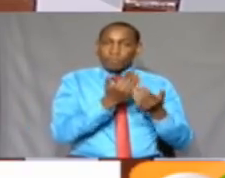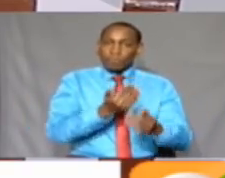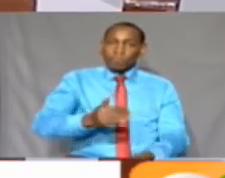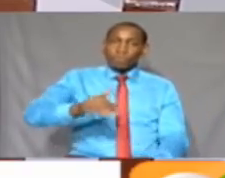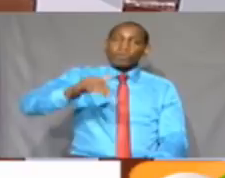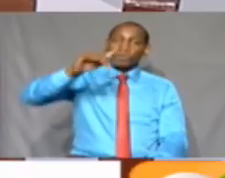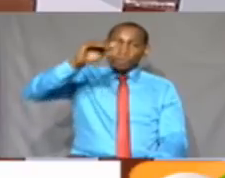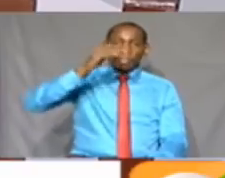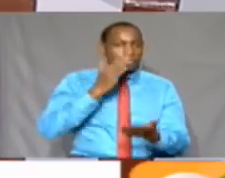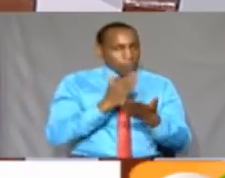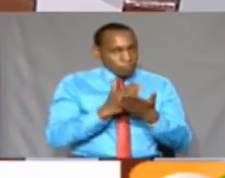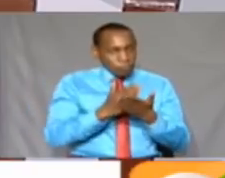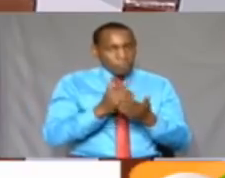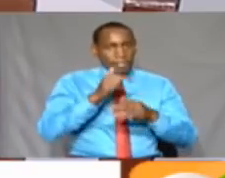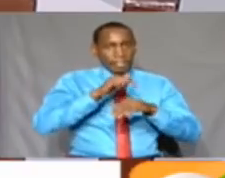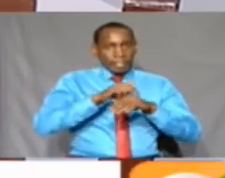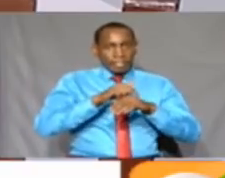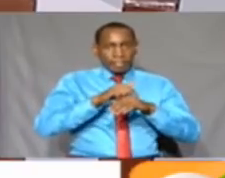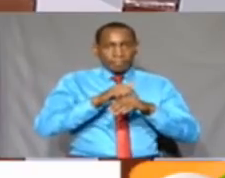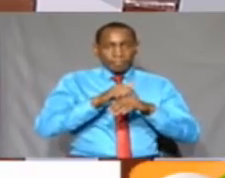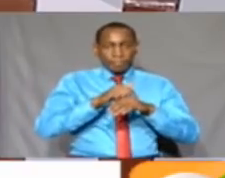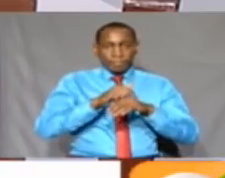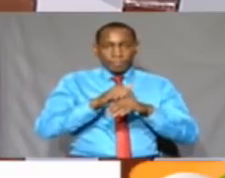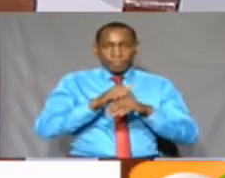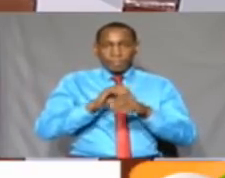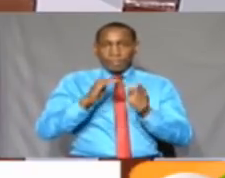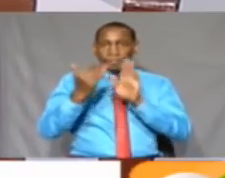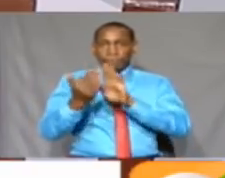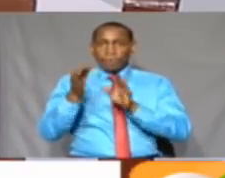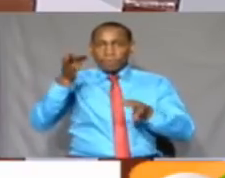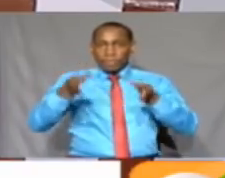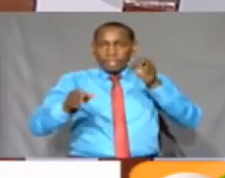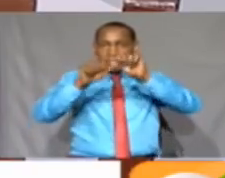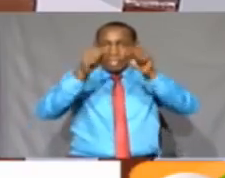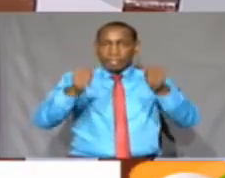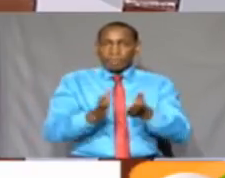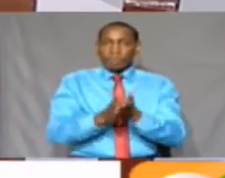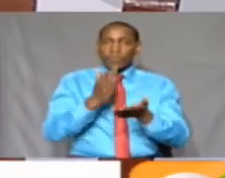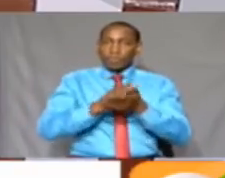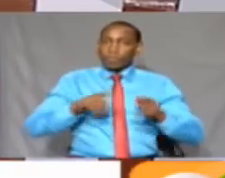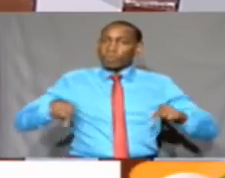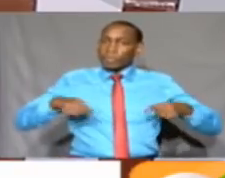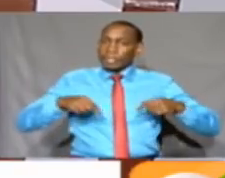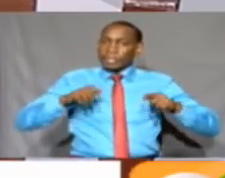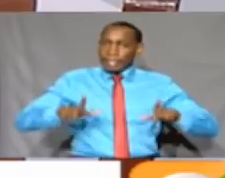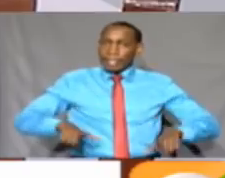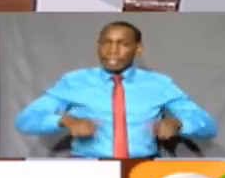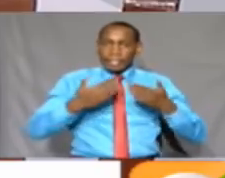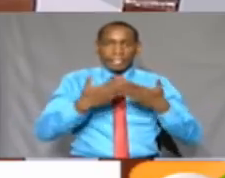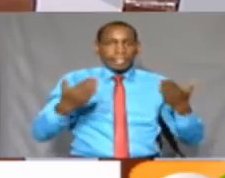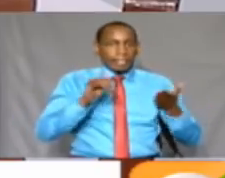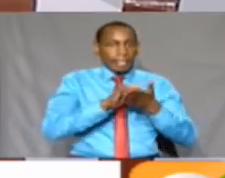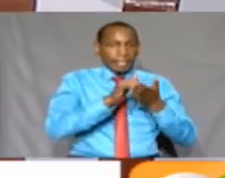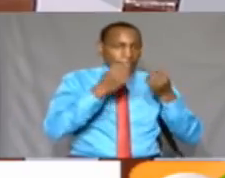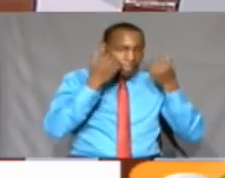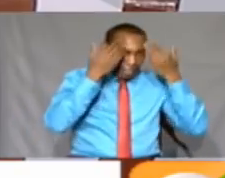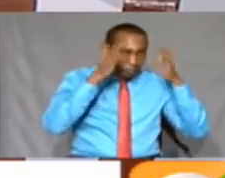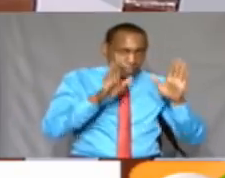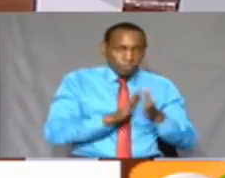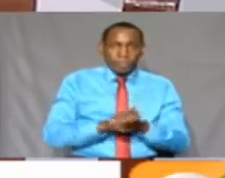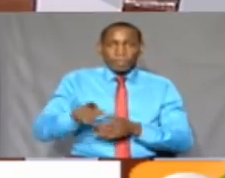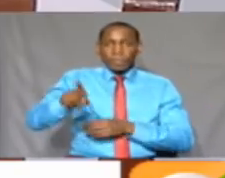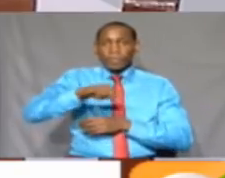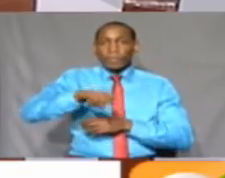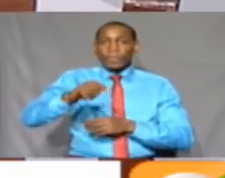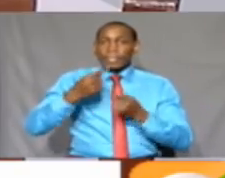they're still young. Yeah. And when you put them through the justice system, you scar them for life, for things that they didn't understand. Mm. So what we try to